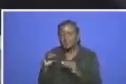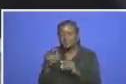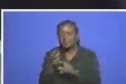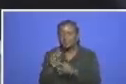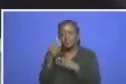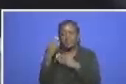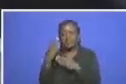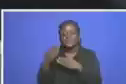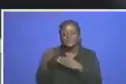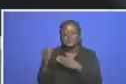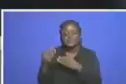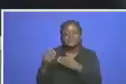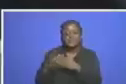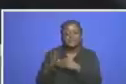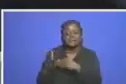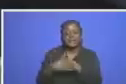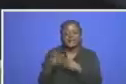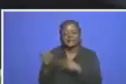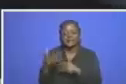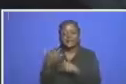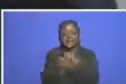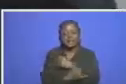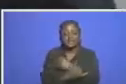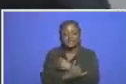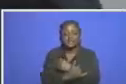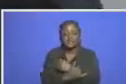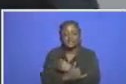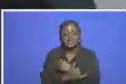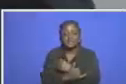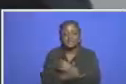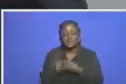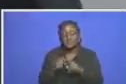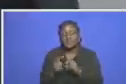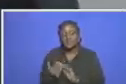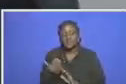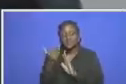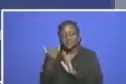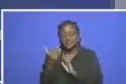should be the position, but of course, you know, it's subject to what the courts and the law says.